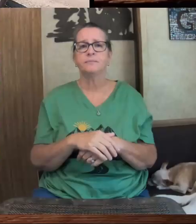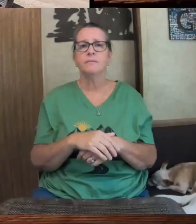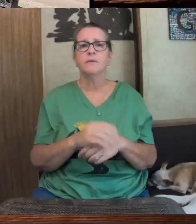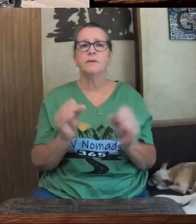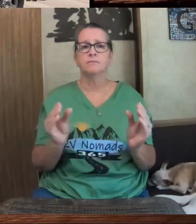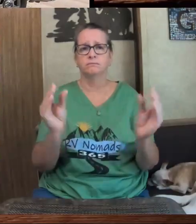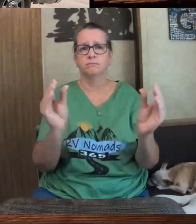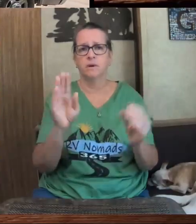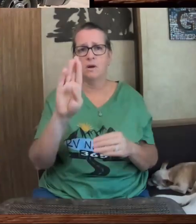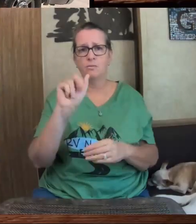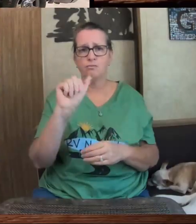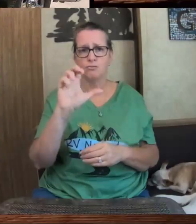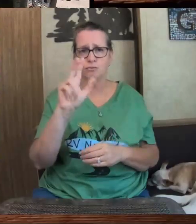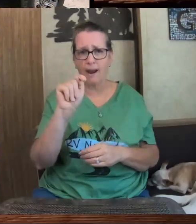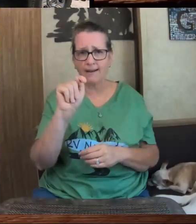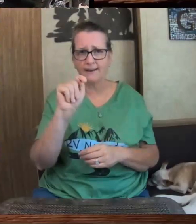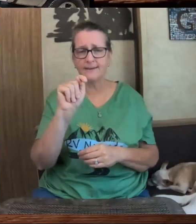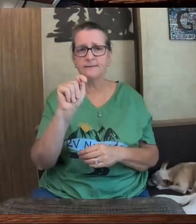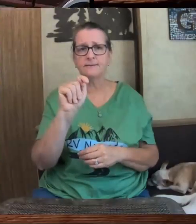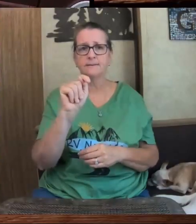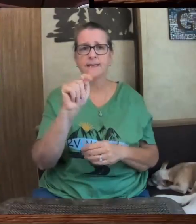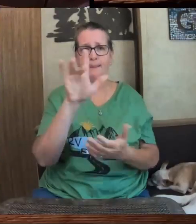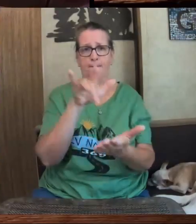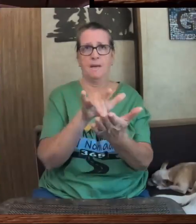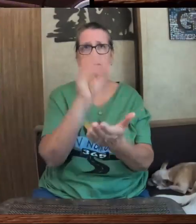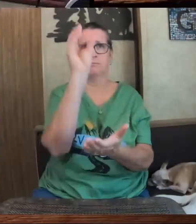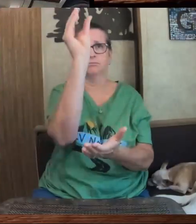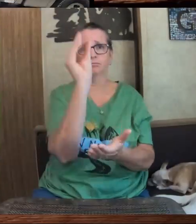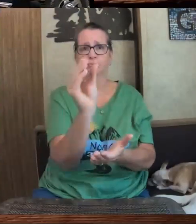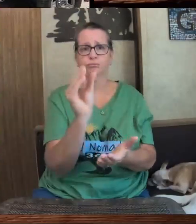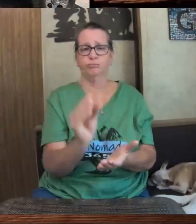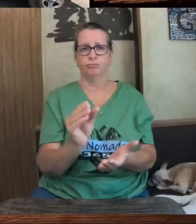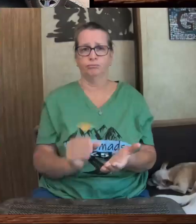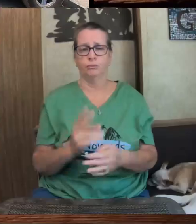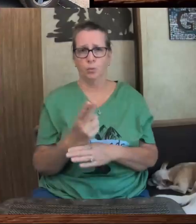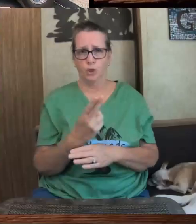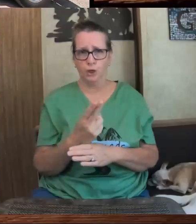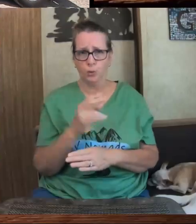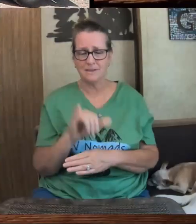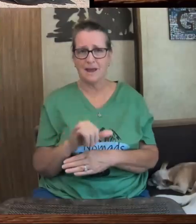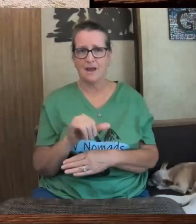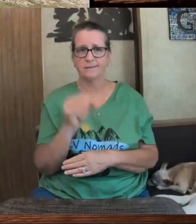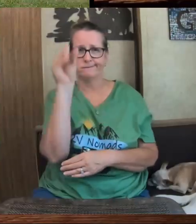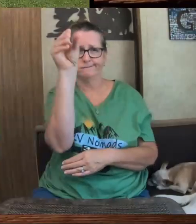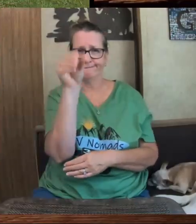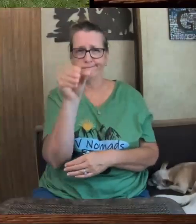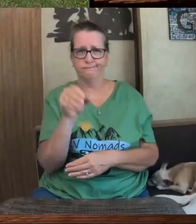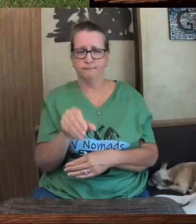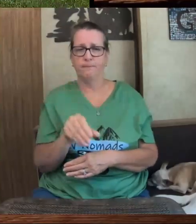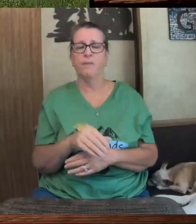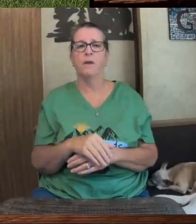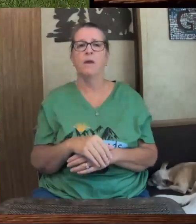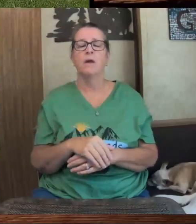shelf brackets that goes with the middle shelf, so we'll be using that.